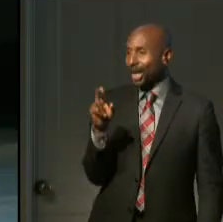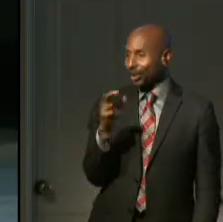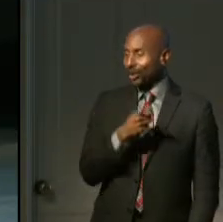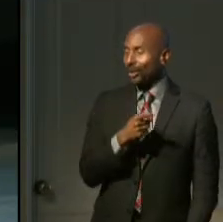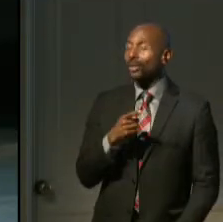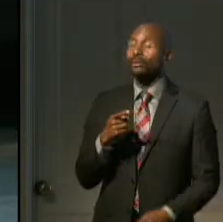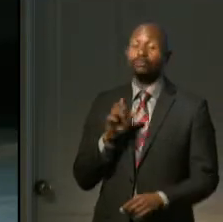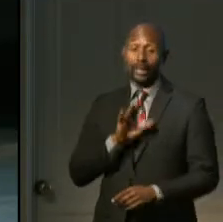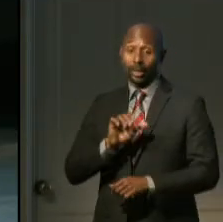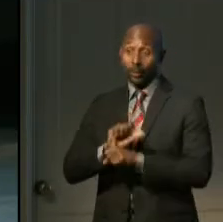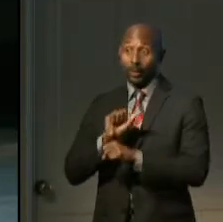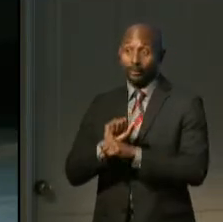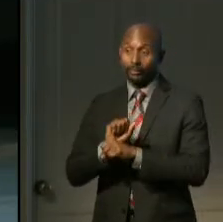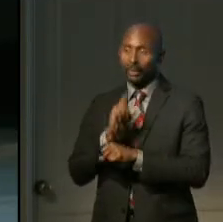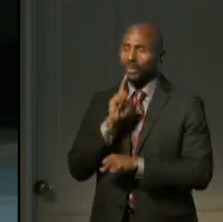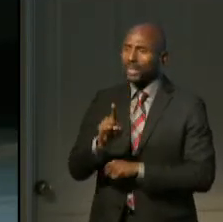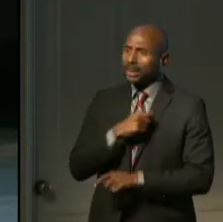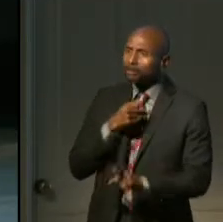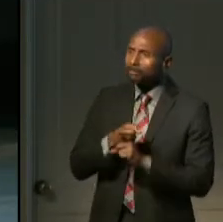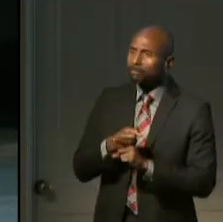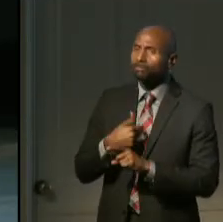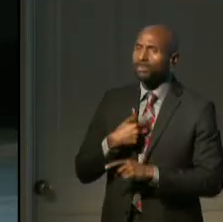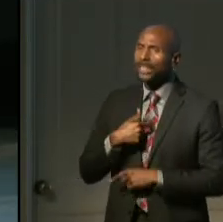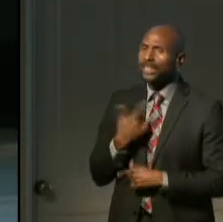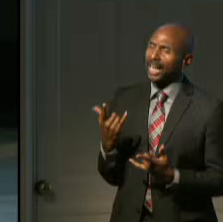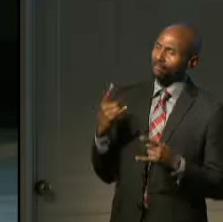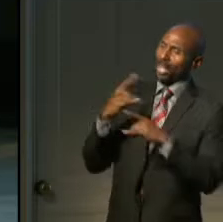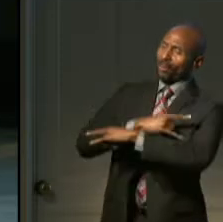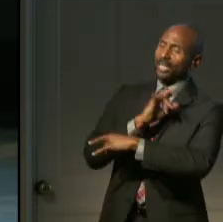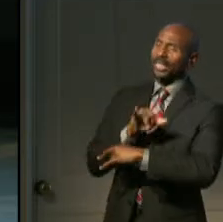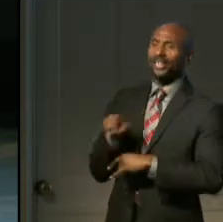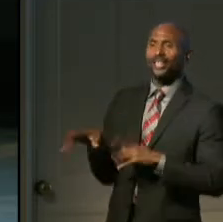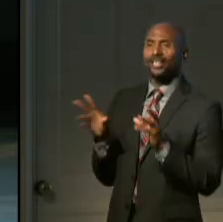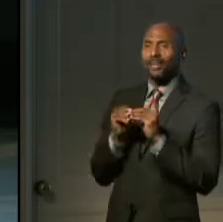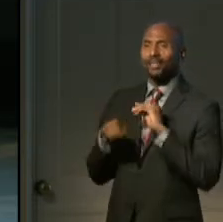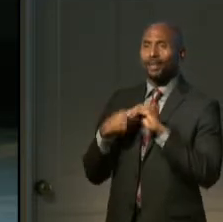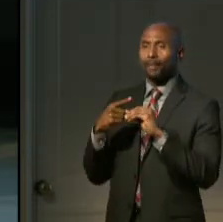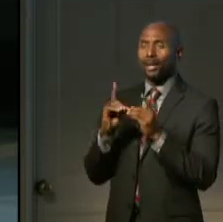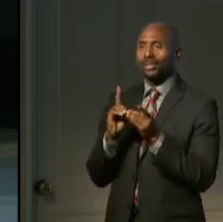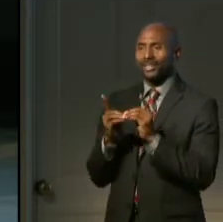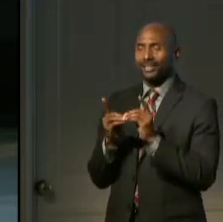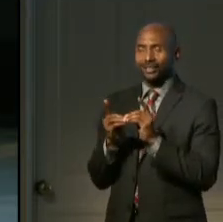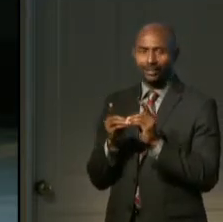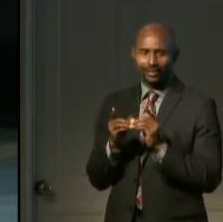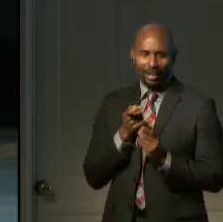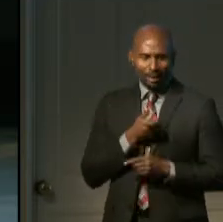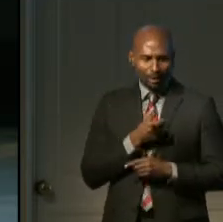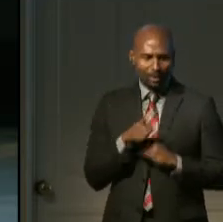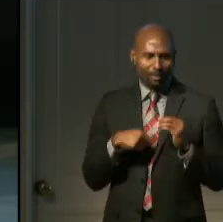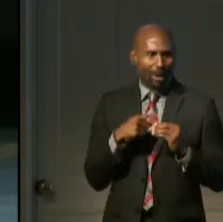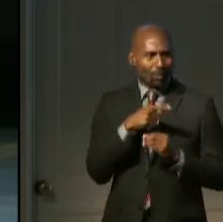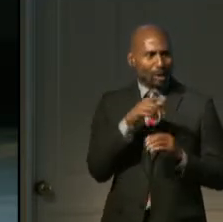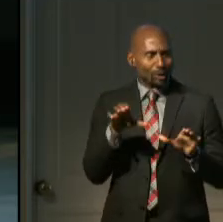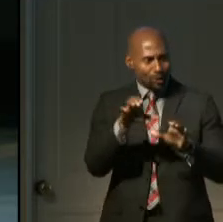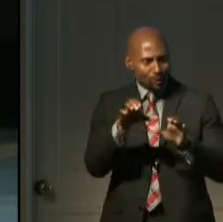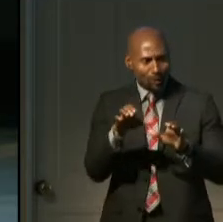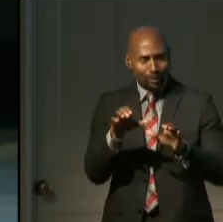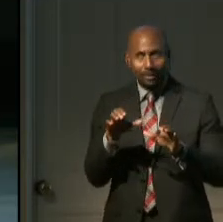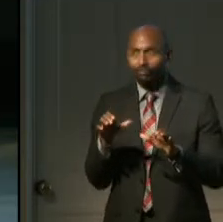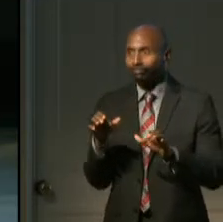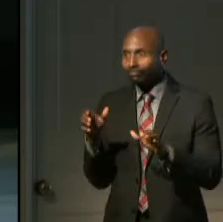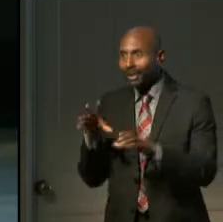work he does, and it struck me as slightly ironic that at a conference around digitization, so little of what you do actually involves digitization,